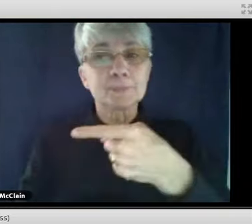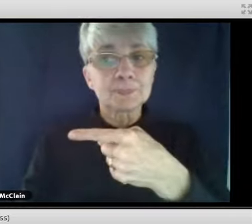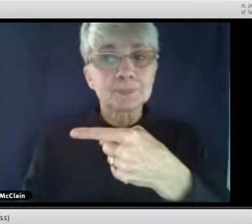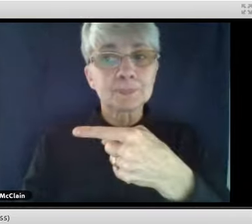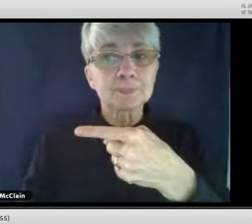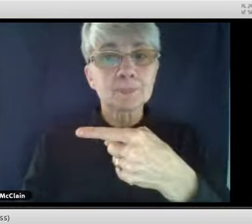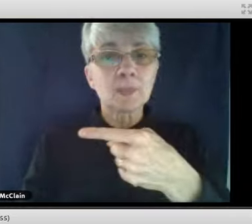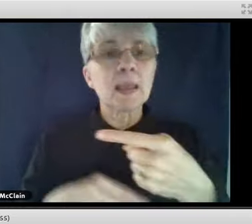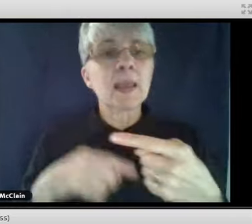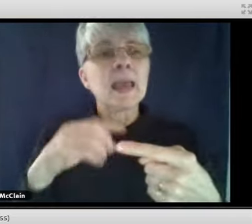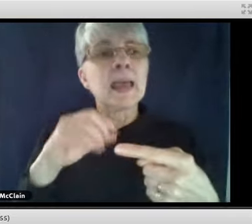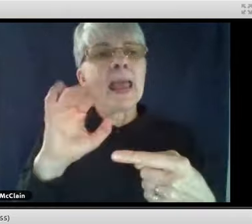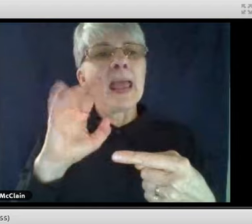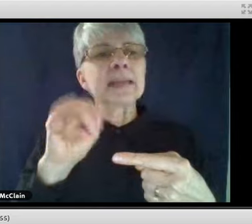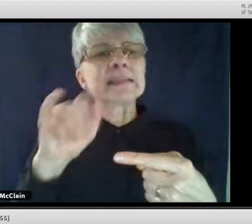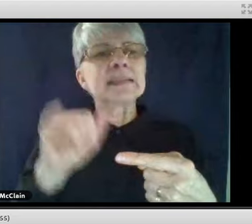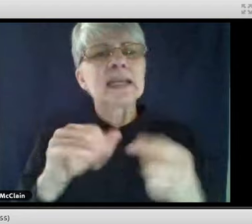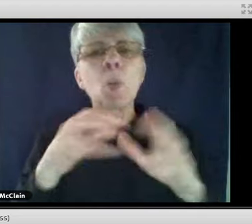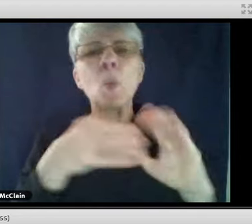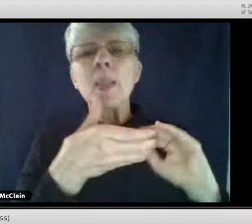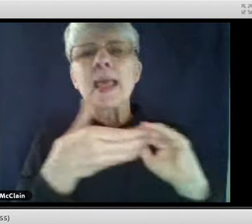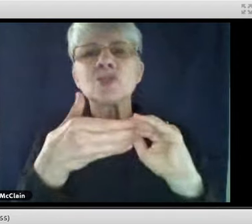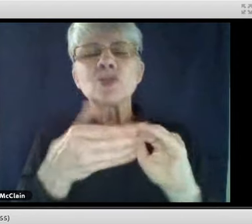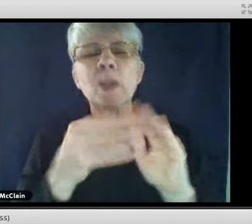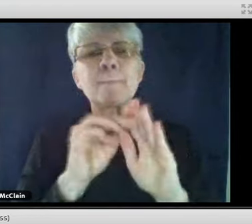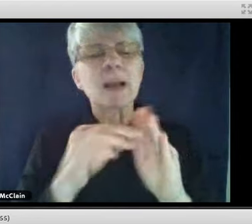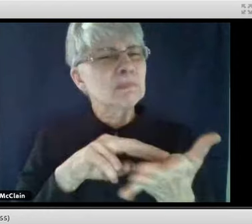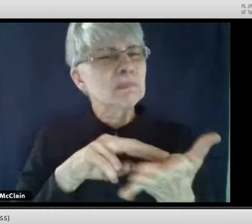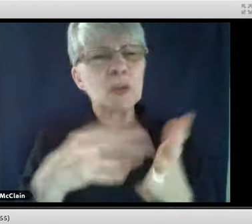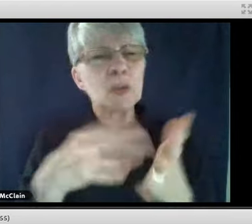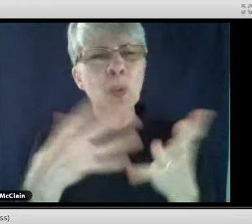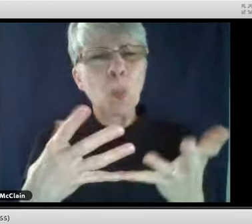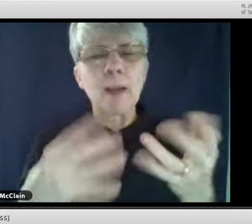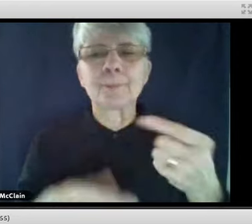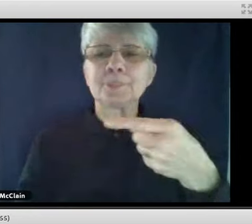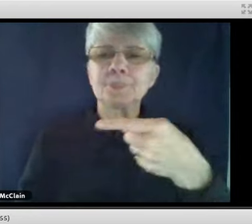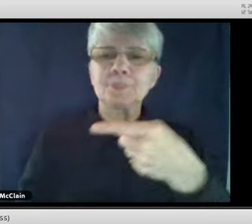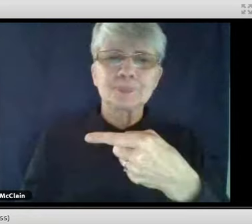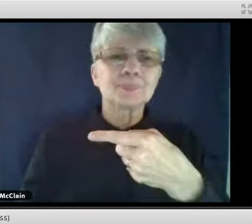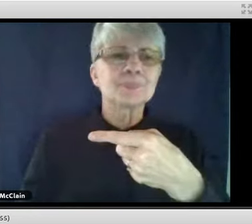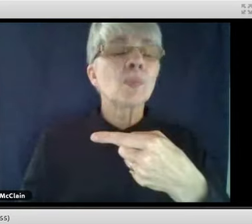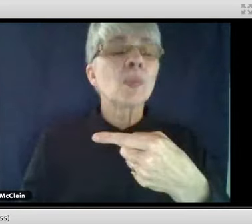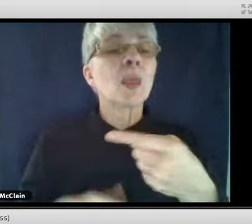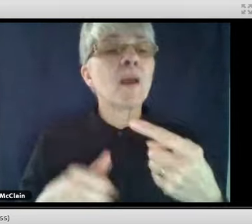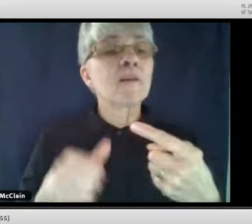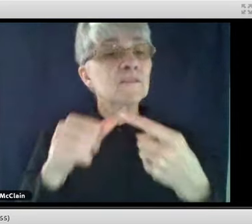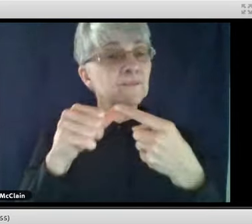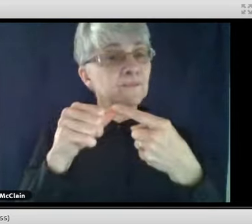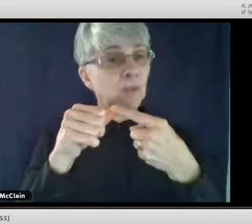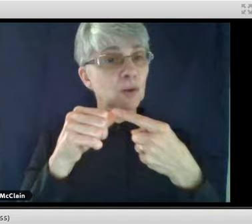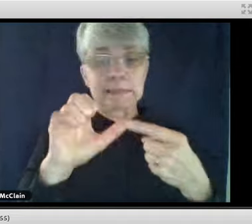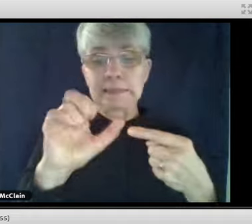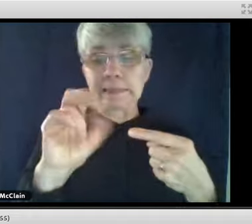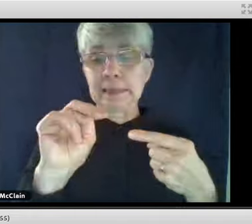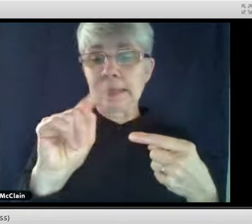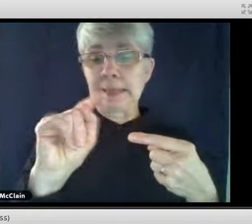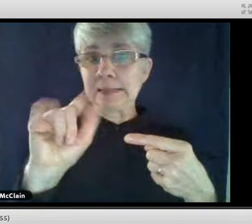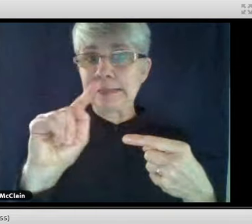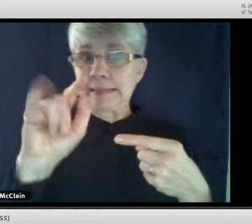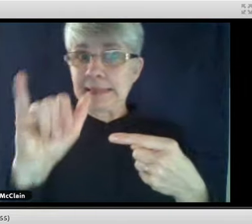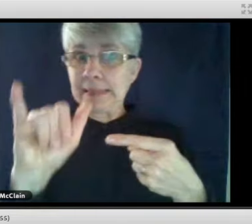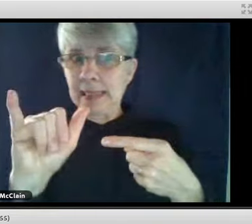entity relationship model. What does that mean, entity relationship model? So first of all, entities. That's a big